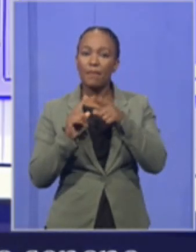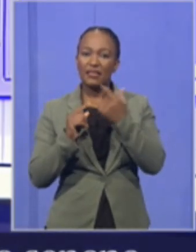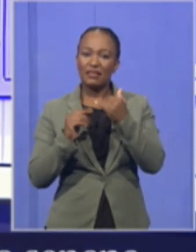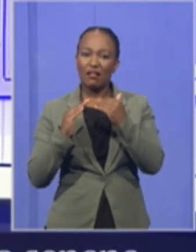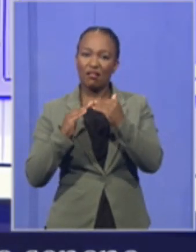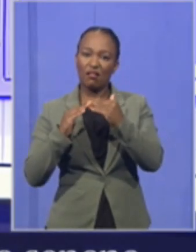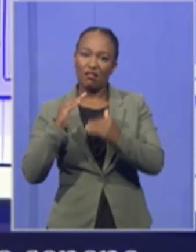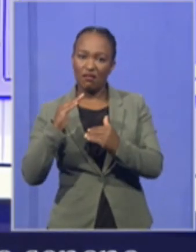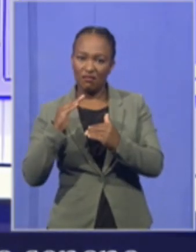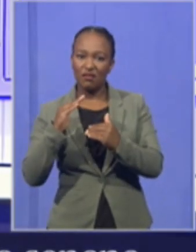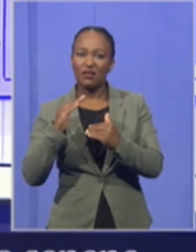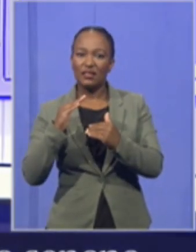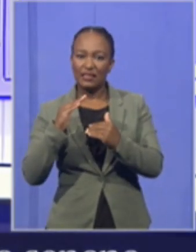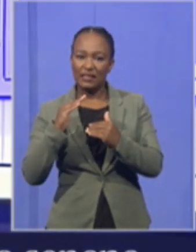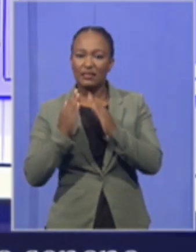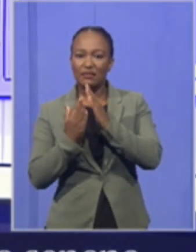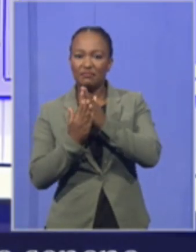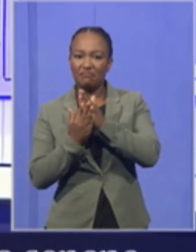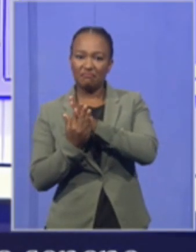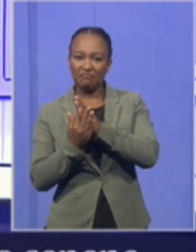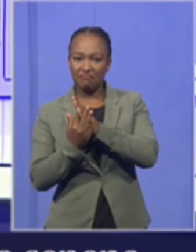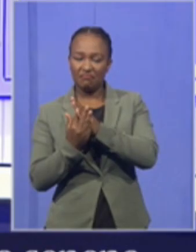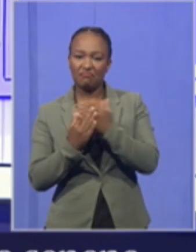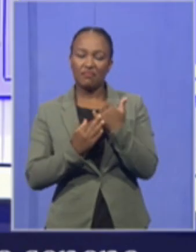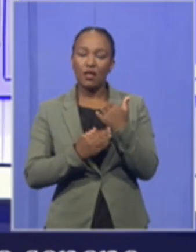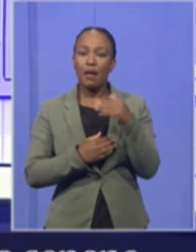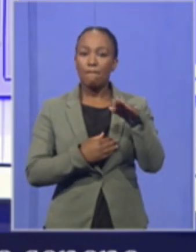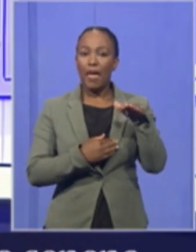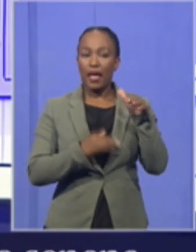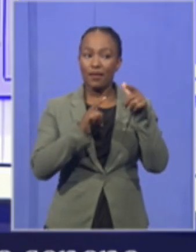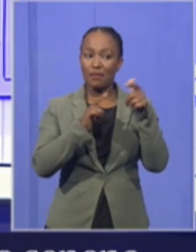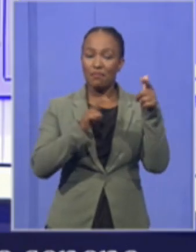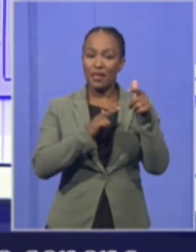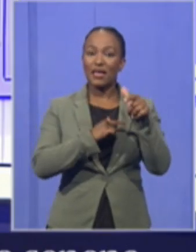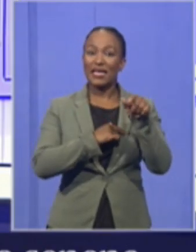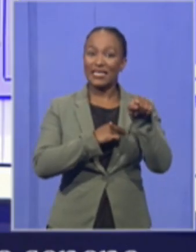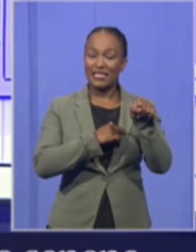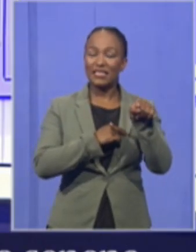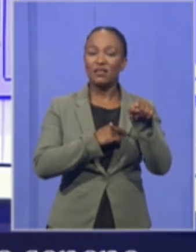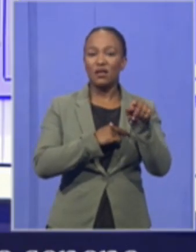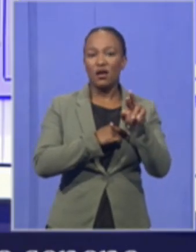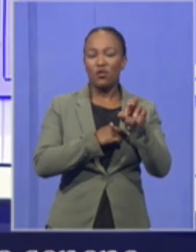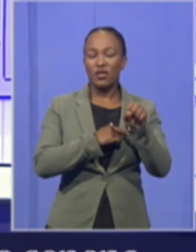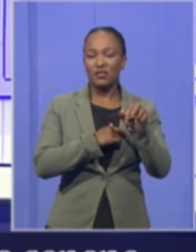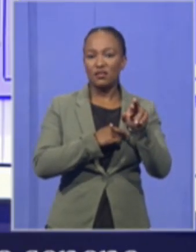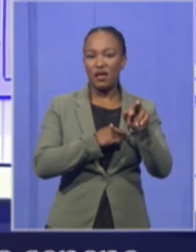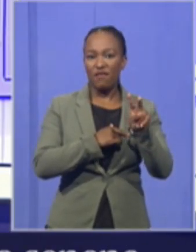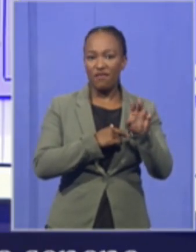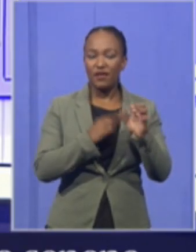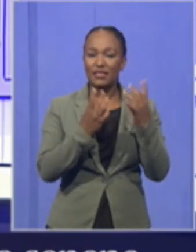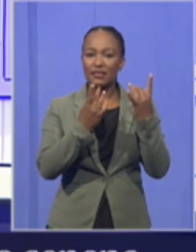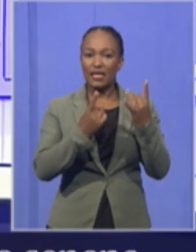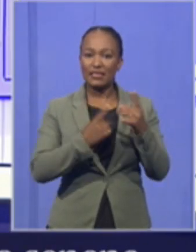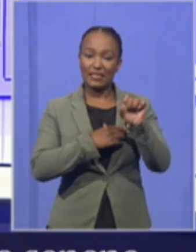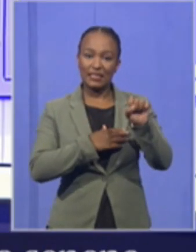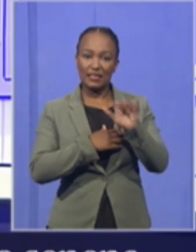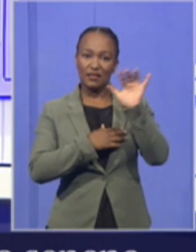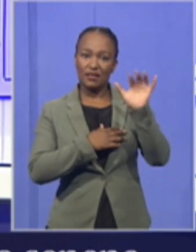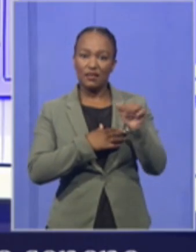selo se se mo magareng ga se se totilweng ke banka ya Reserve. Tshedimosetso ya Stats SA e supa gore selo